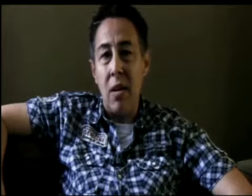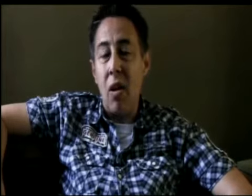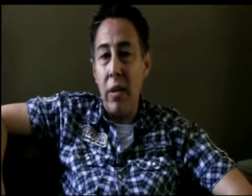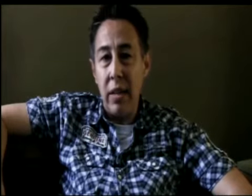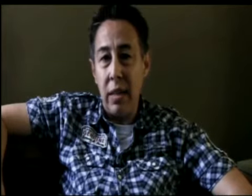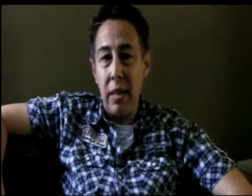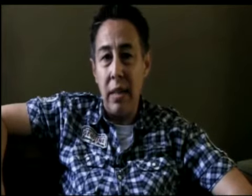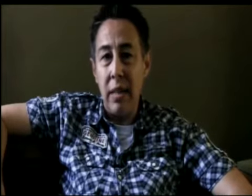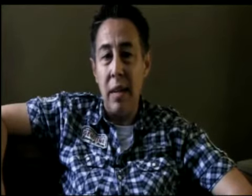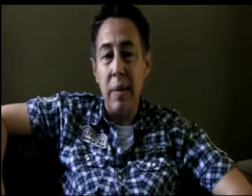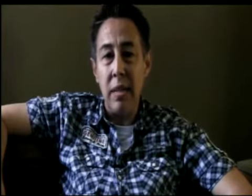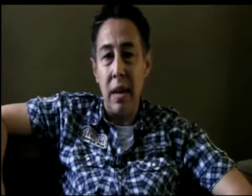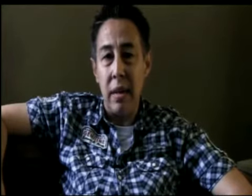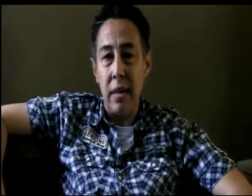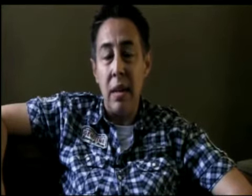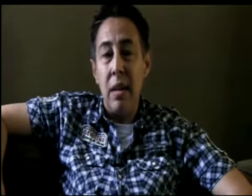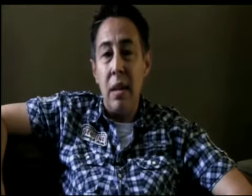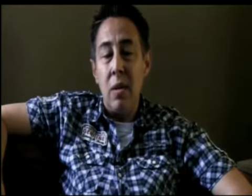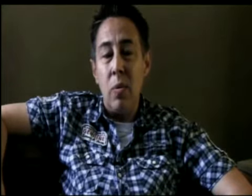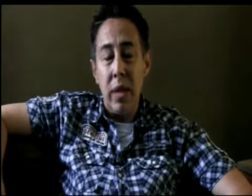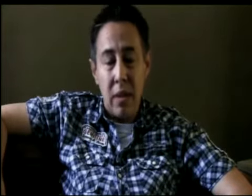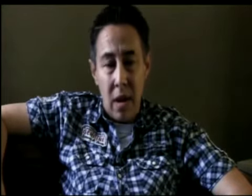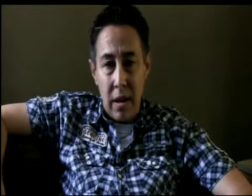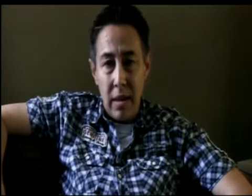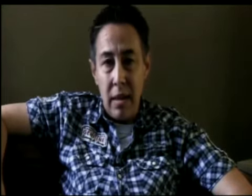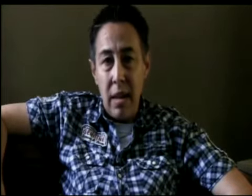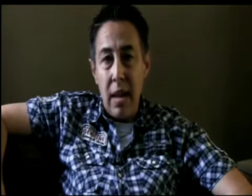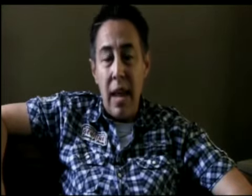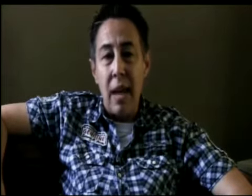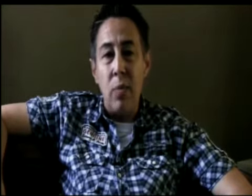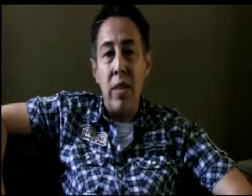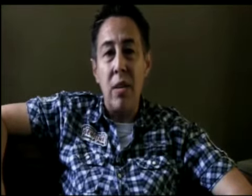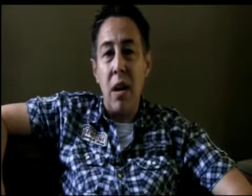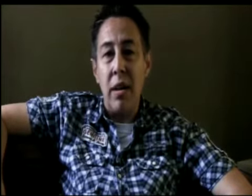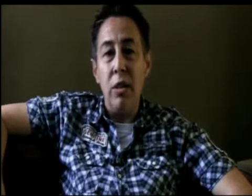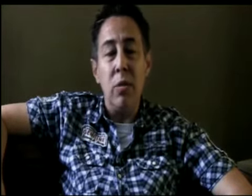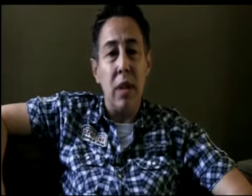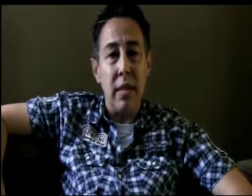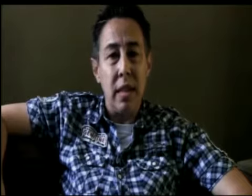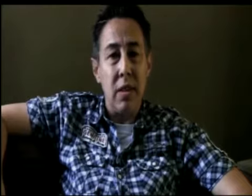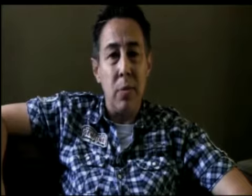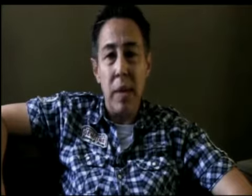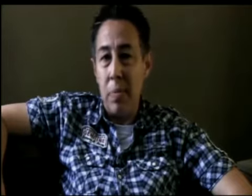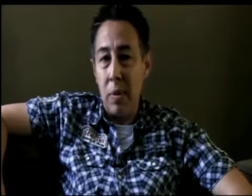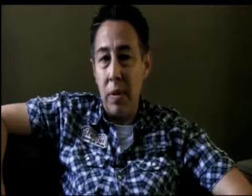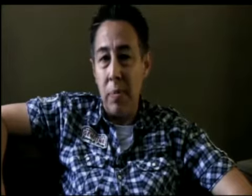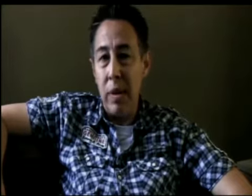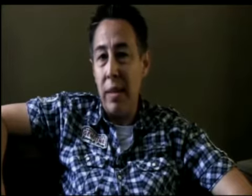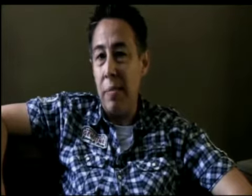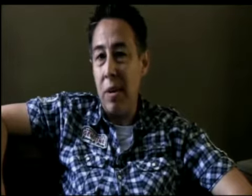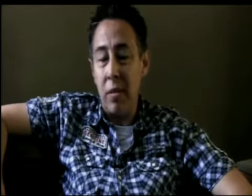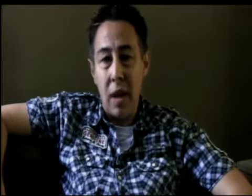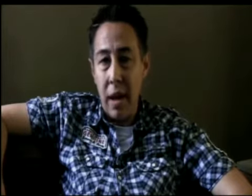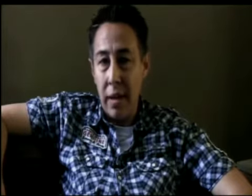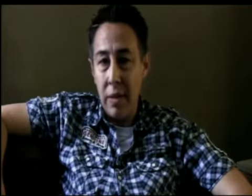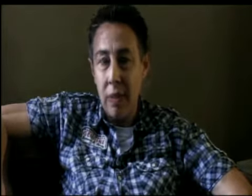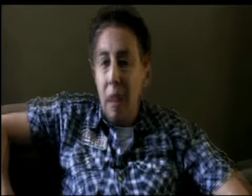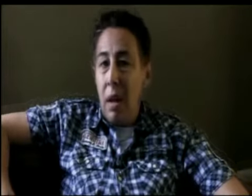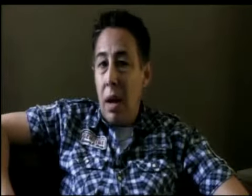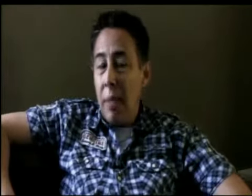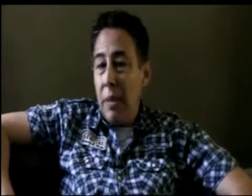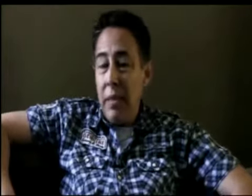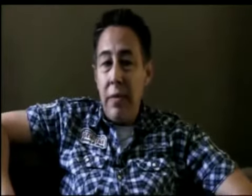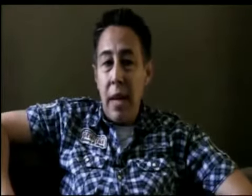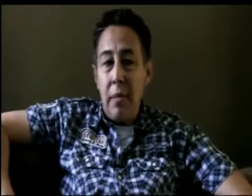believe that all healing can be done with God and with God utilizing other people and putting them in our